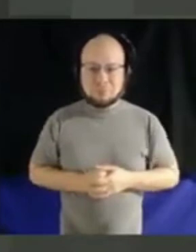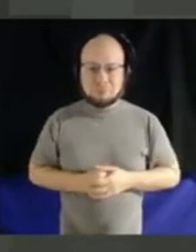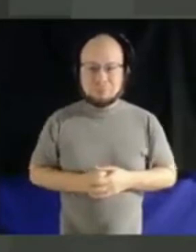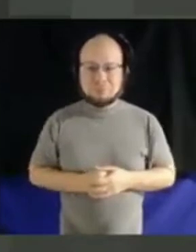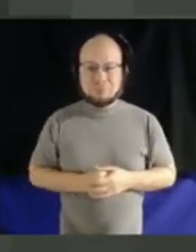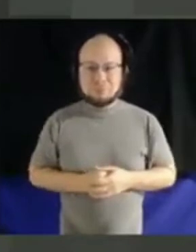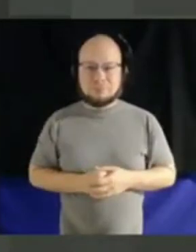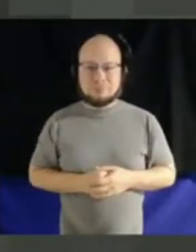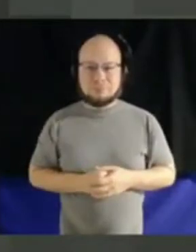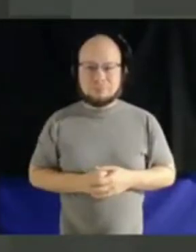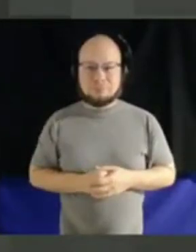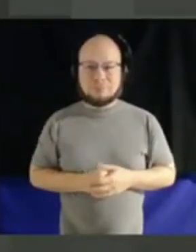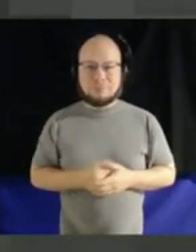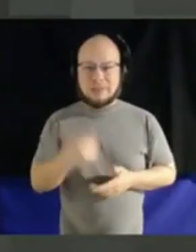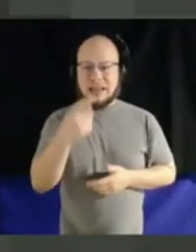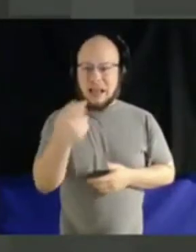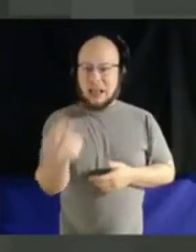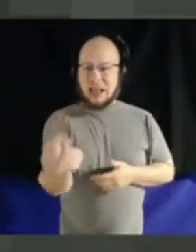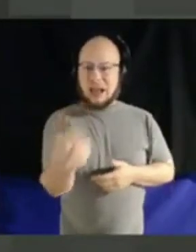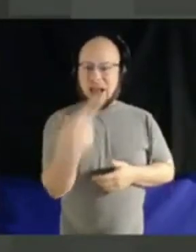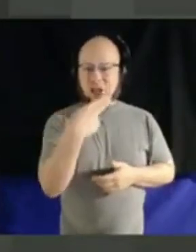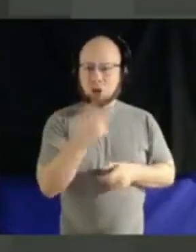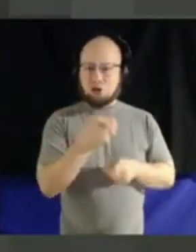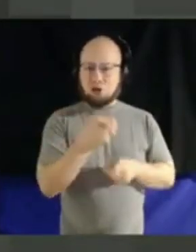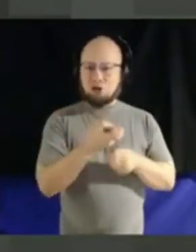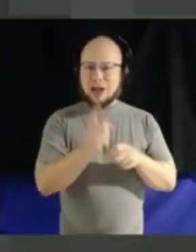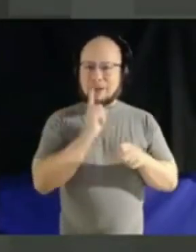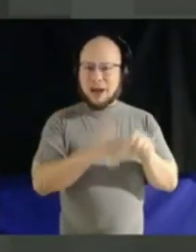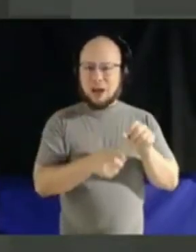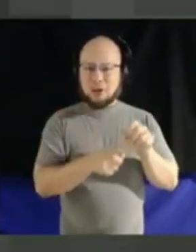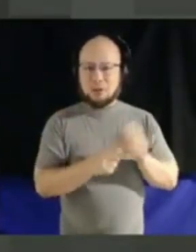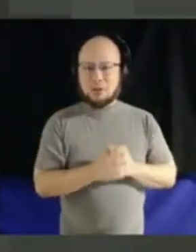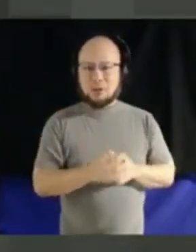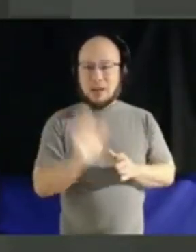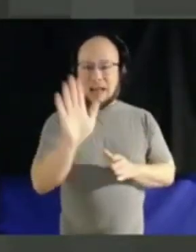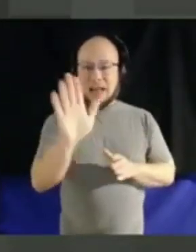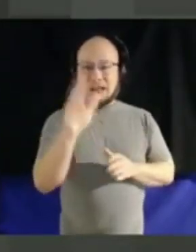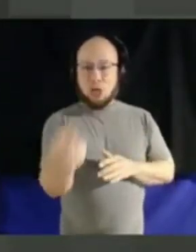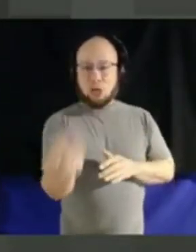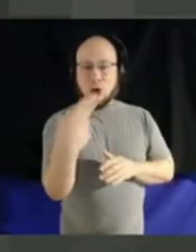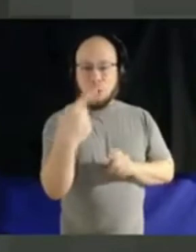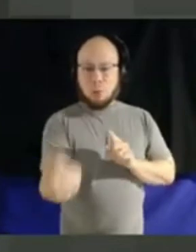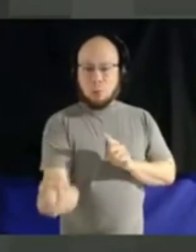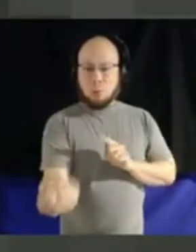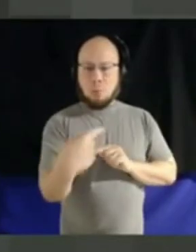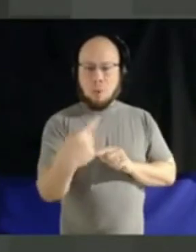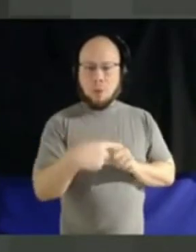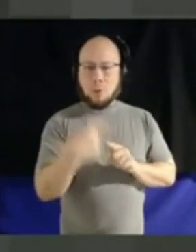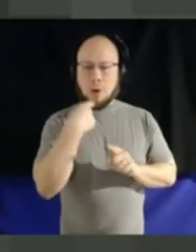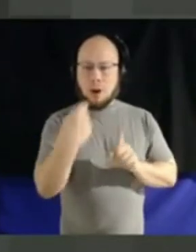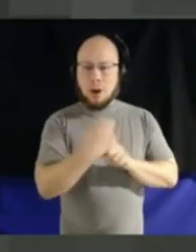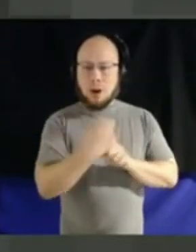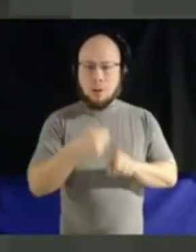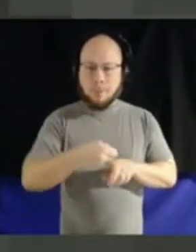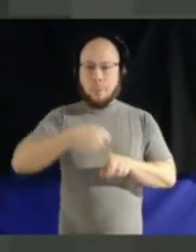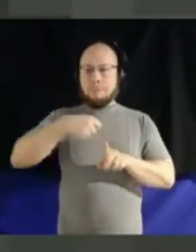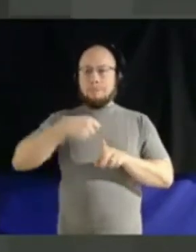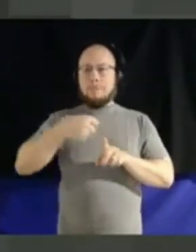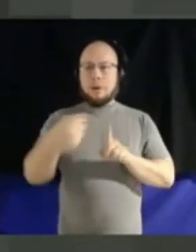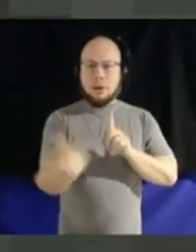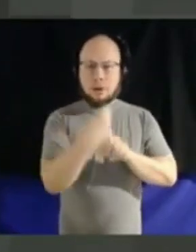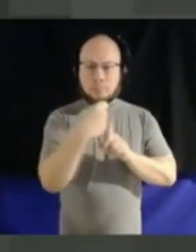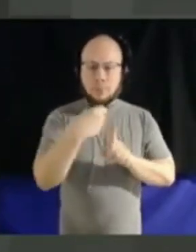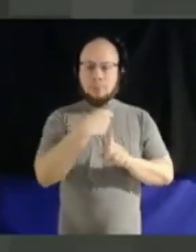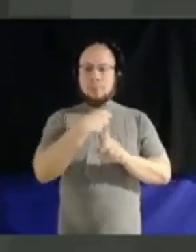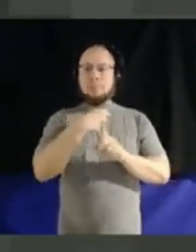But yeah, he throws rotten tomatoes. They don't fly as far as a regular tomato, but they knock you back a lot more. But kind